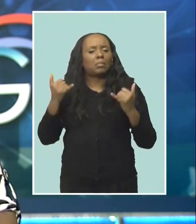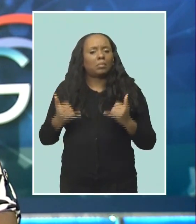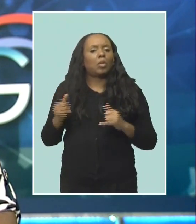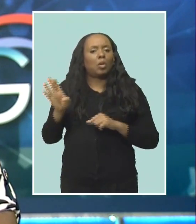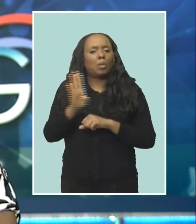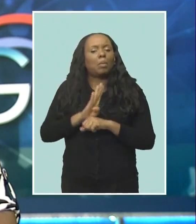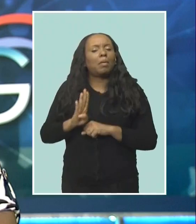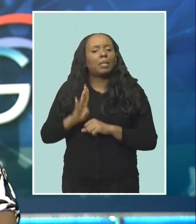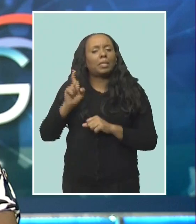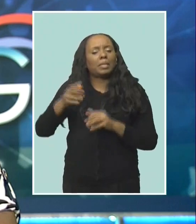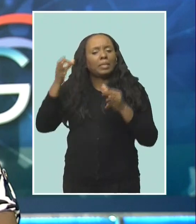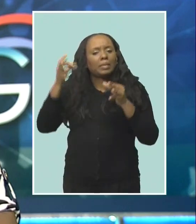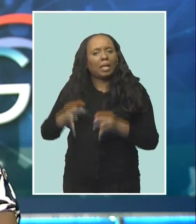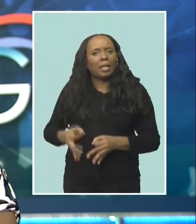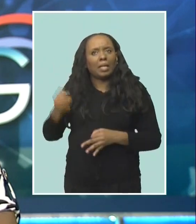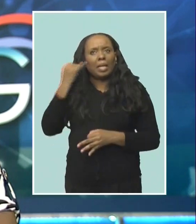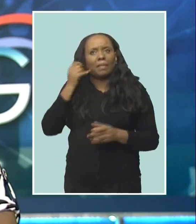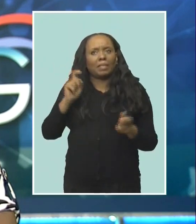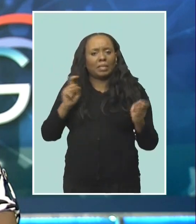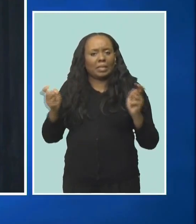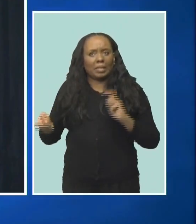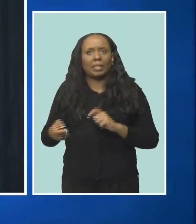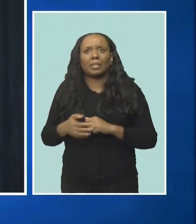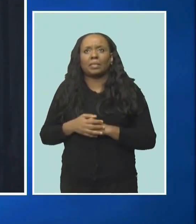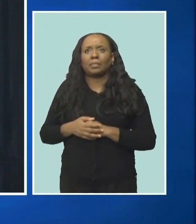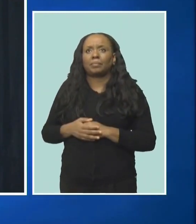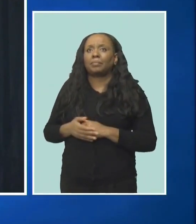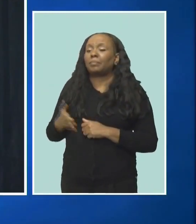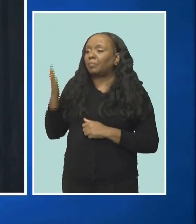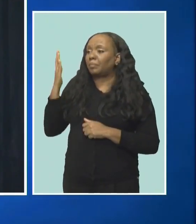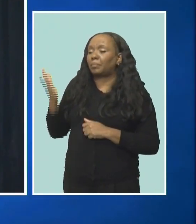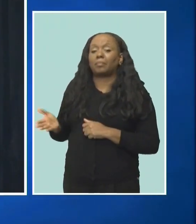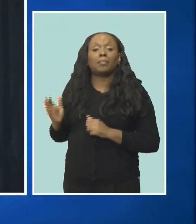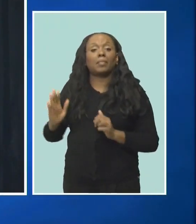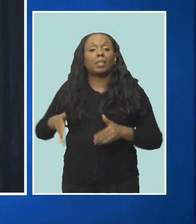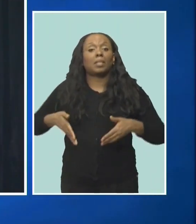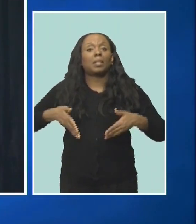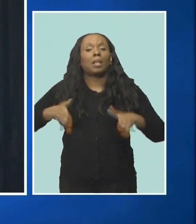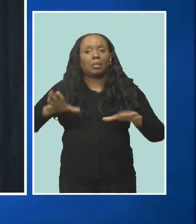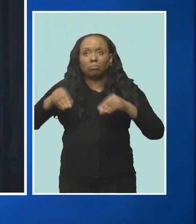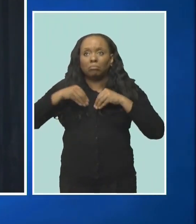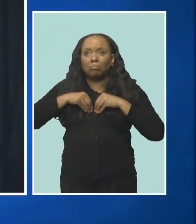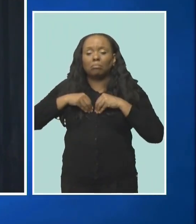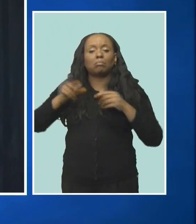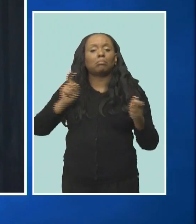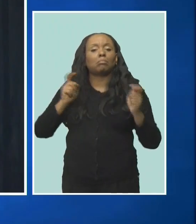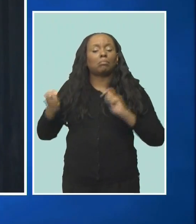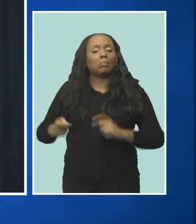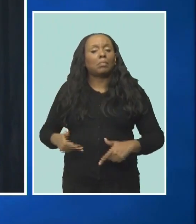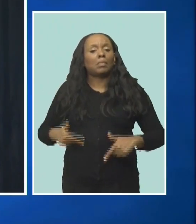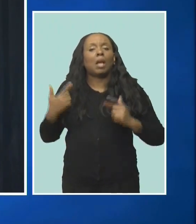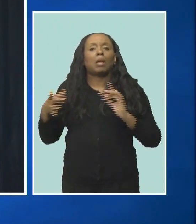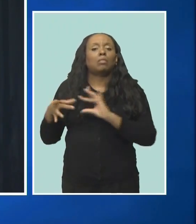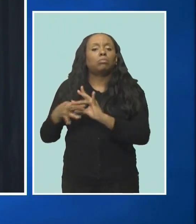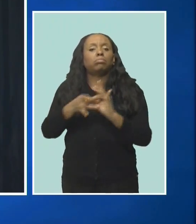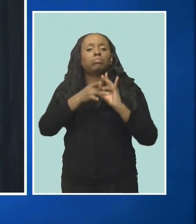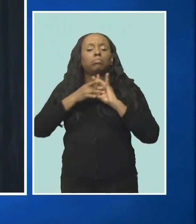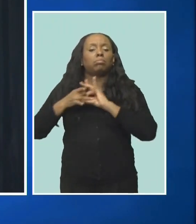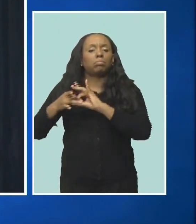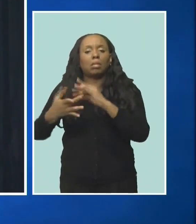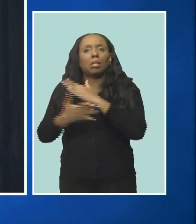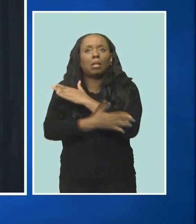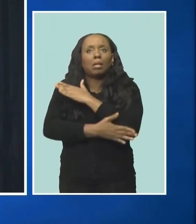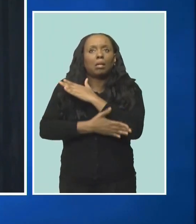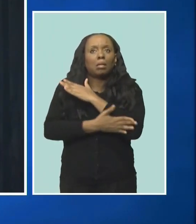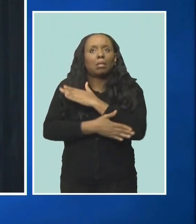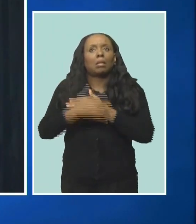juncture. Let us embrace this turning point, transforming our lives and uniting as a nation for